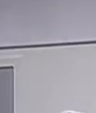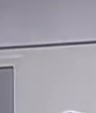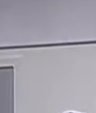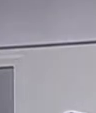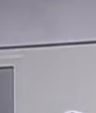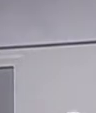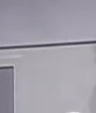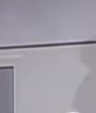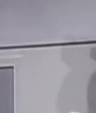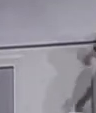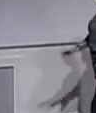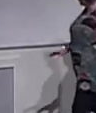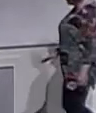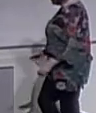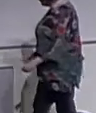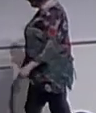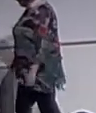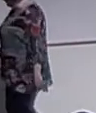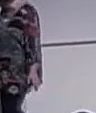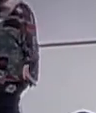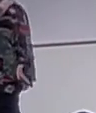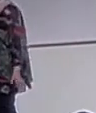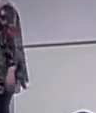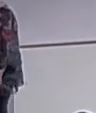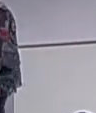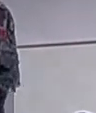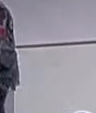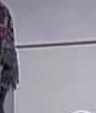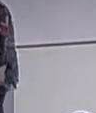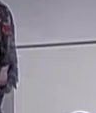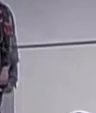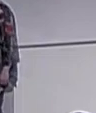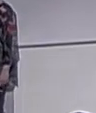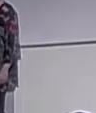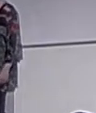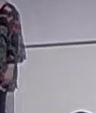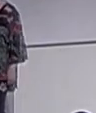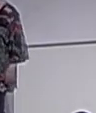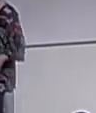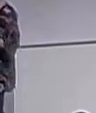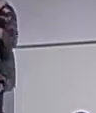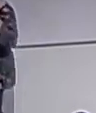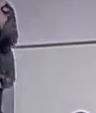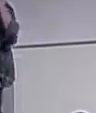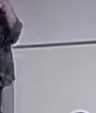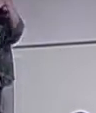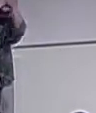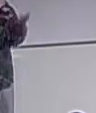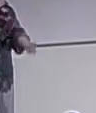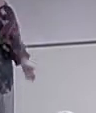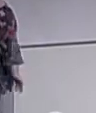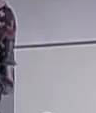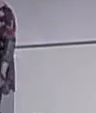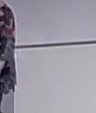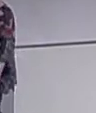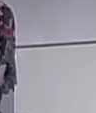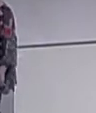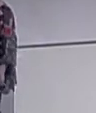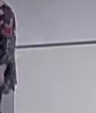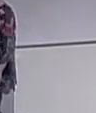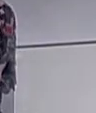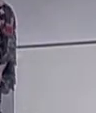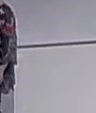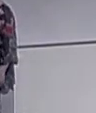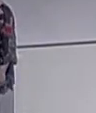2050. Several human interventions have increased the speed that bacteria have become resistant to available